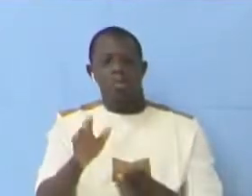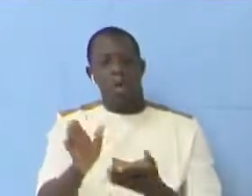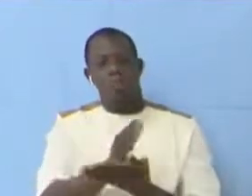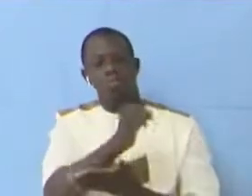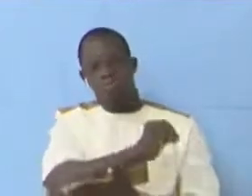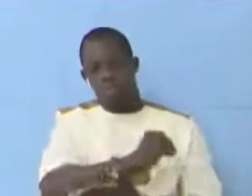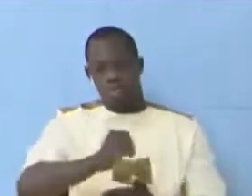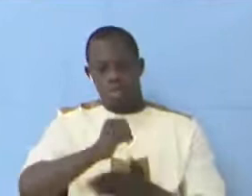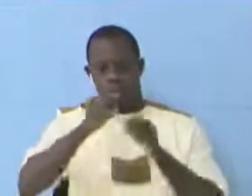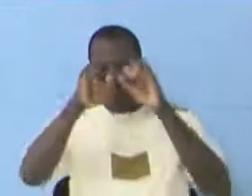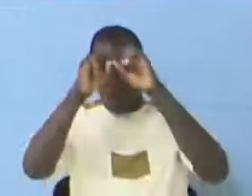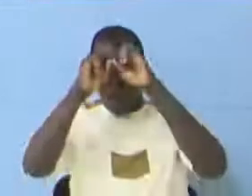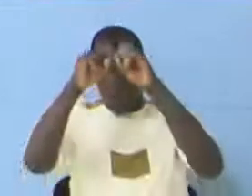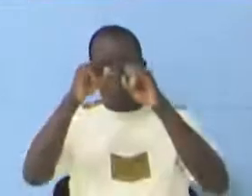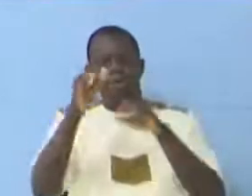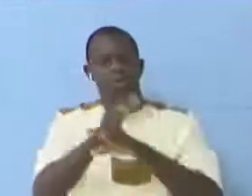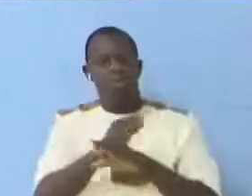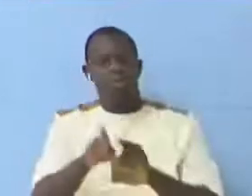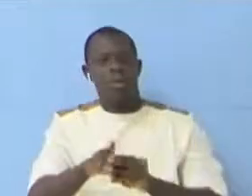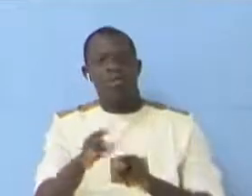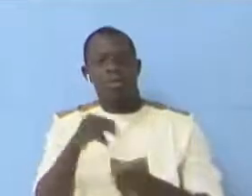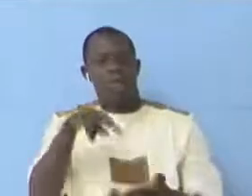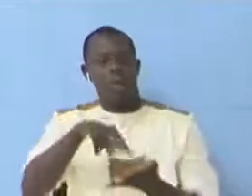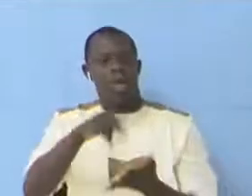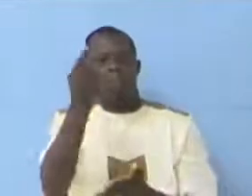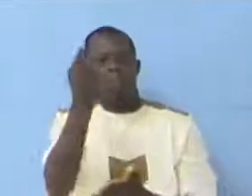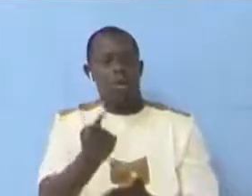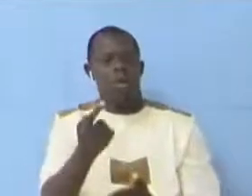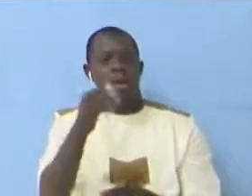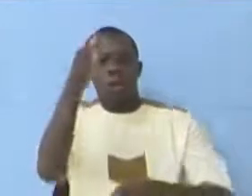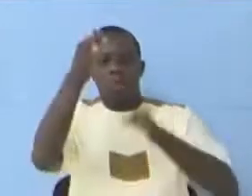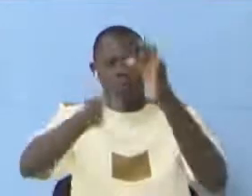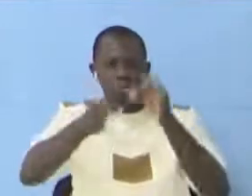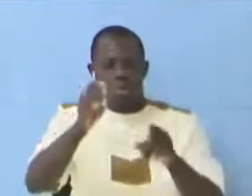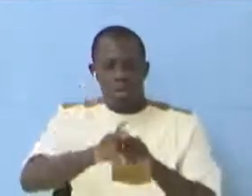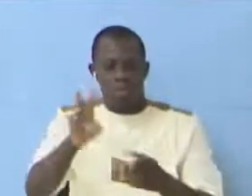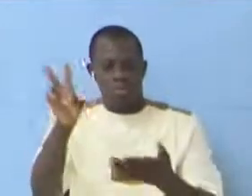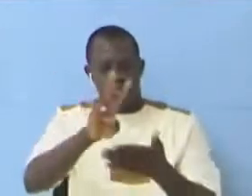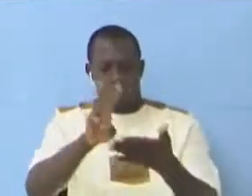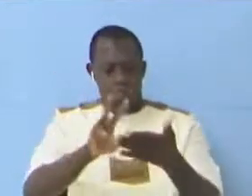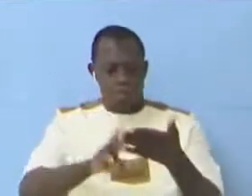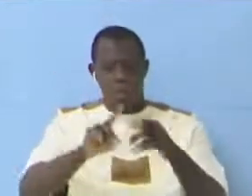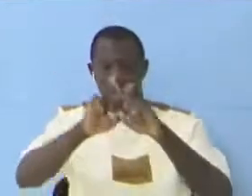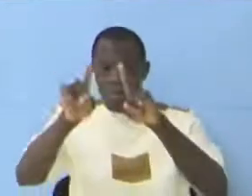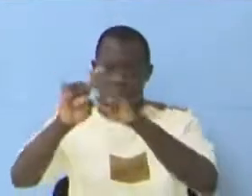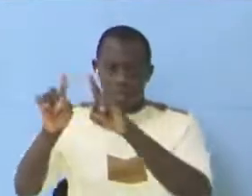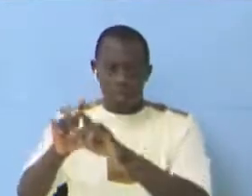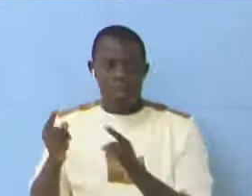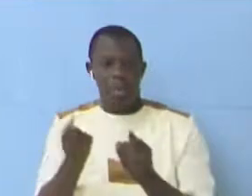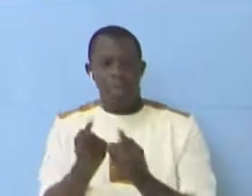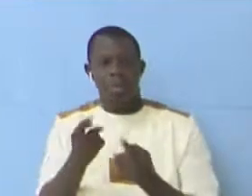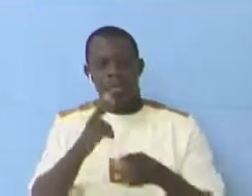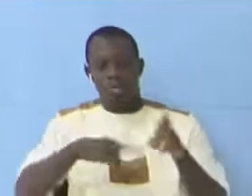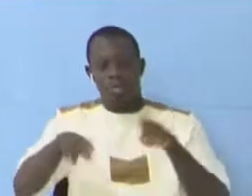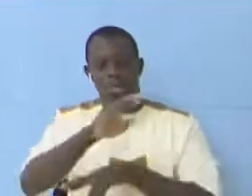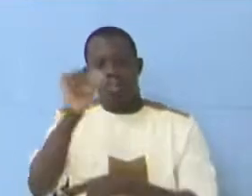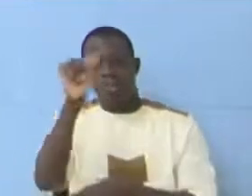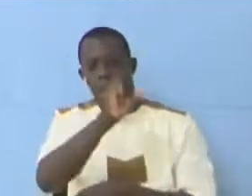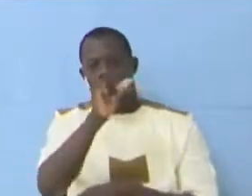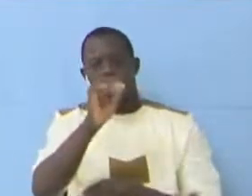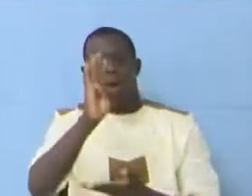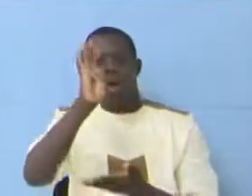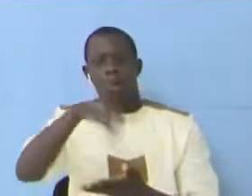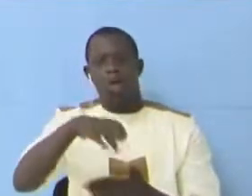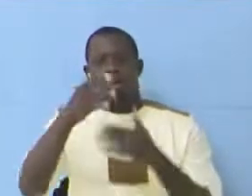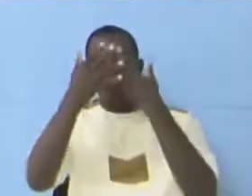and the charges were read and we were whisked again back to mile 2. dem na ba gannaaw juróom benn weer ci la ñu teg tuuma bi ñu tegoon nag moo